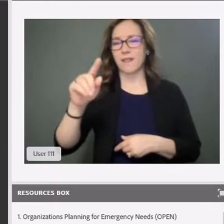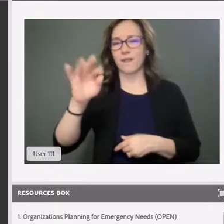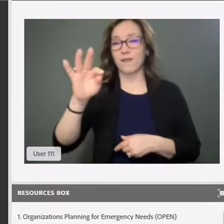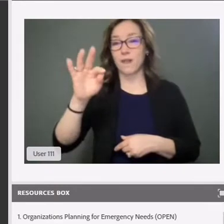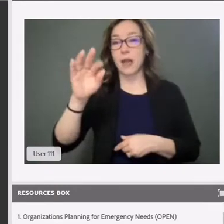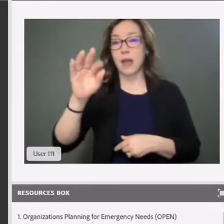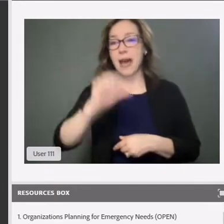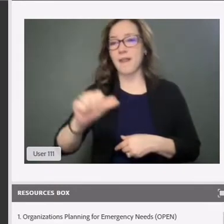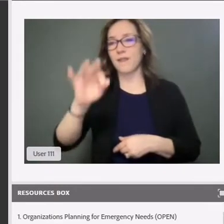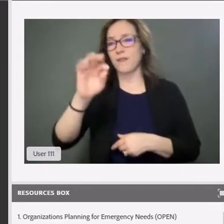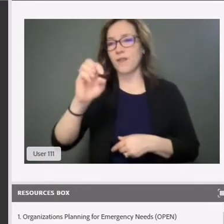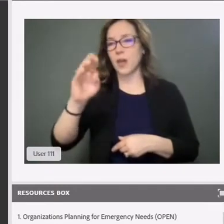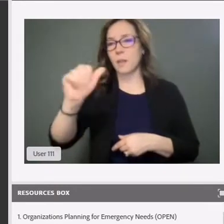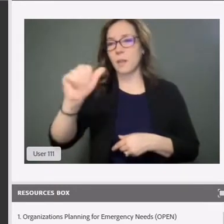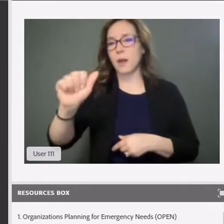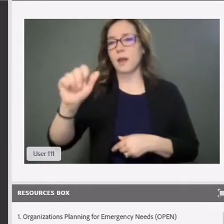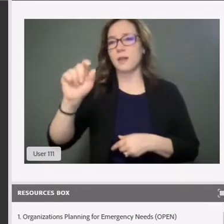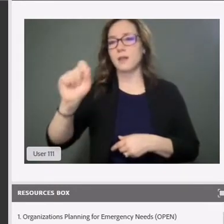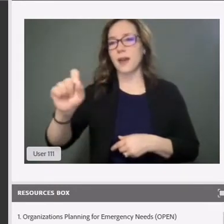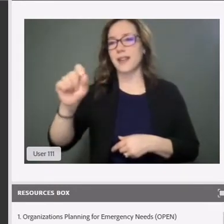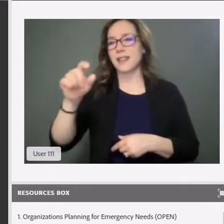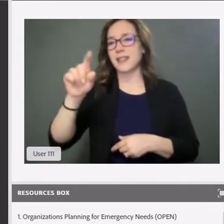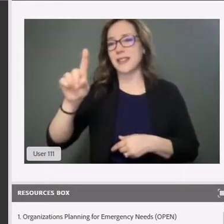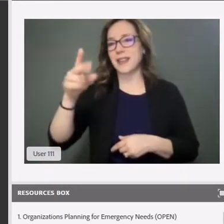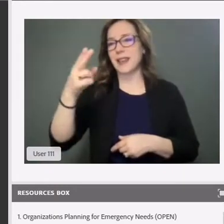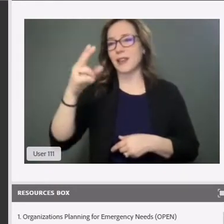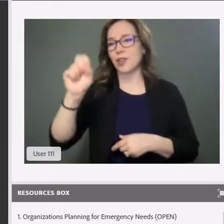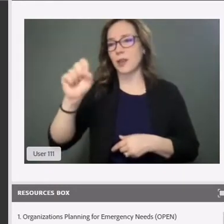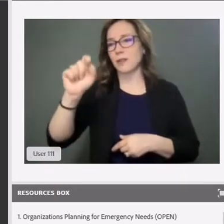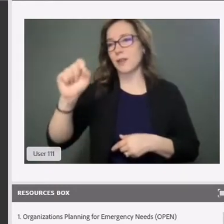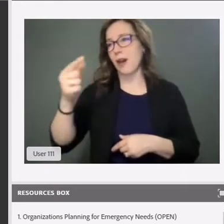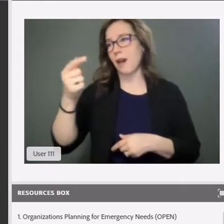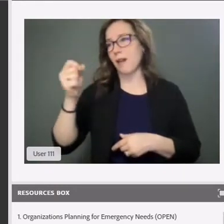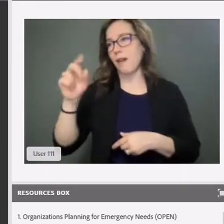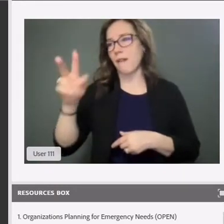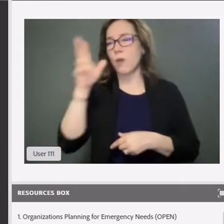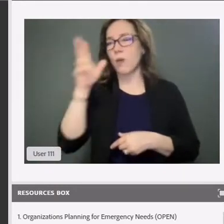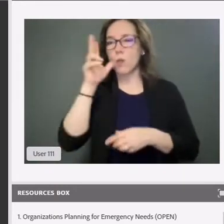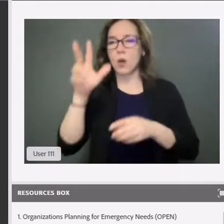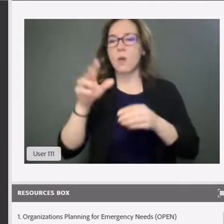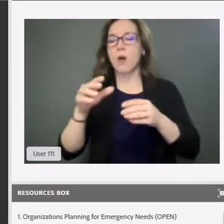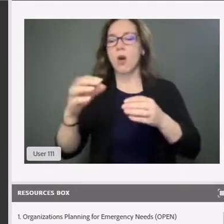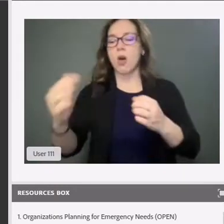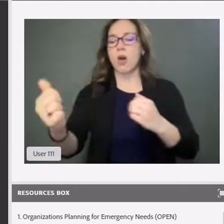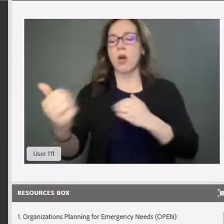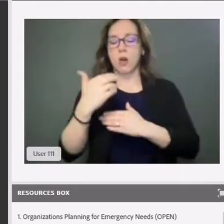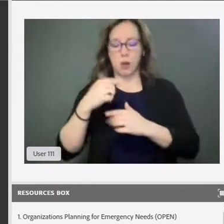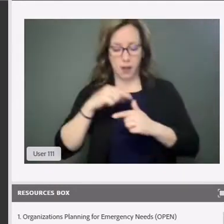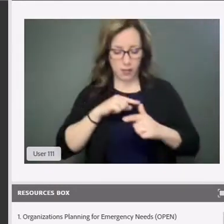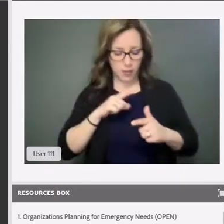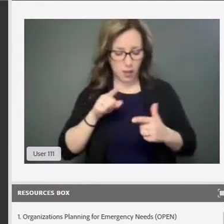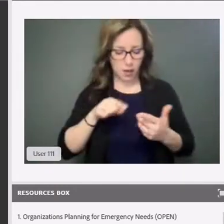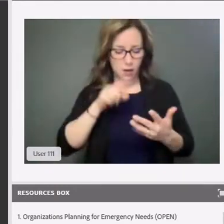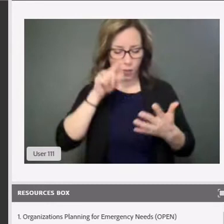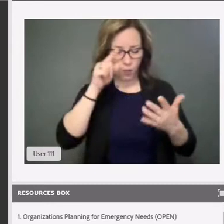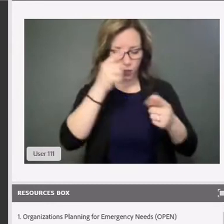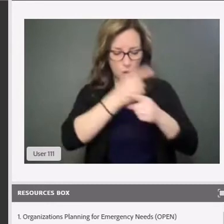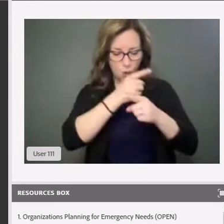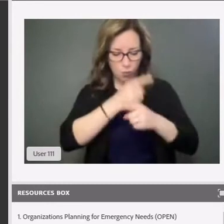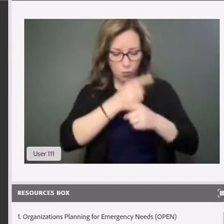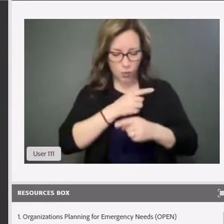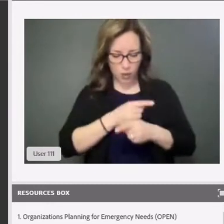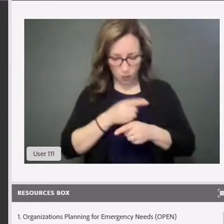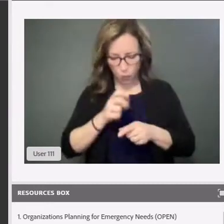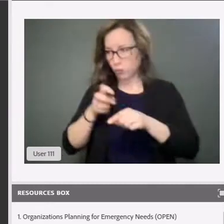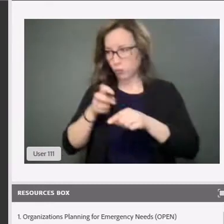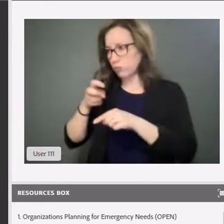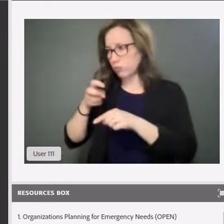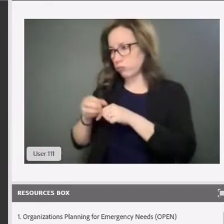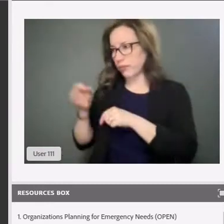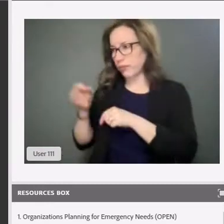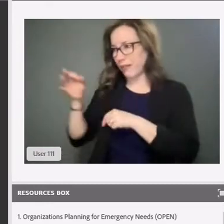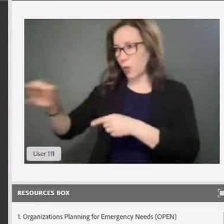askcsid@fema.dhs.gov, and they'll make sure that your question is routed to the appropriate subject matter expert for a response.